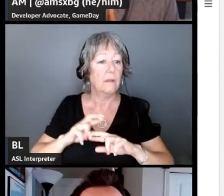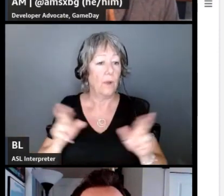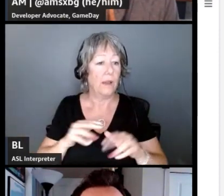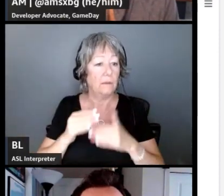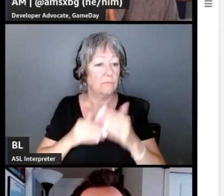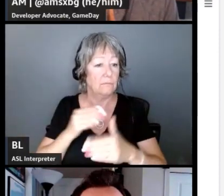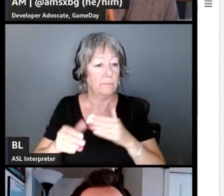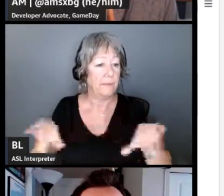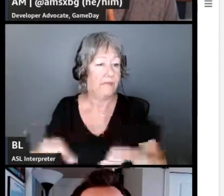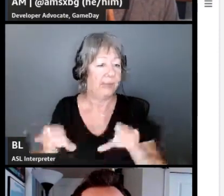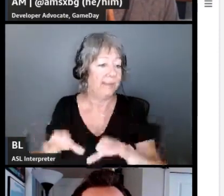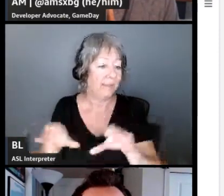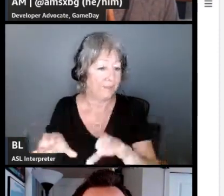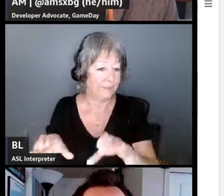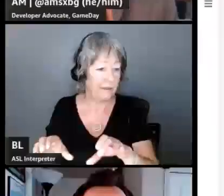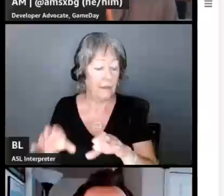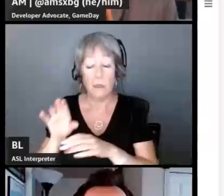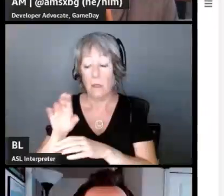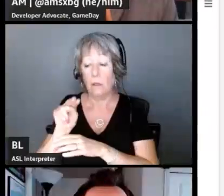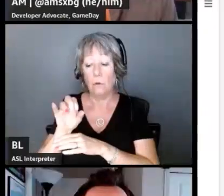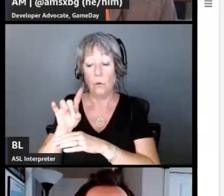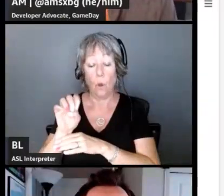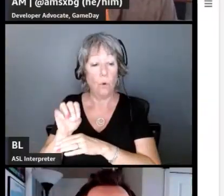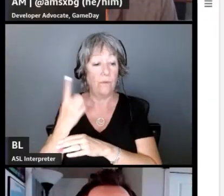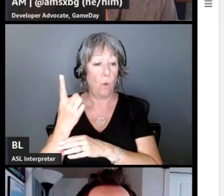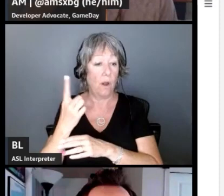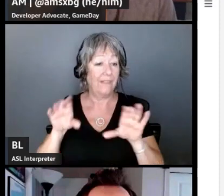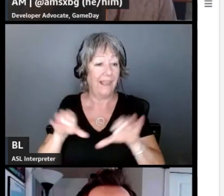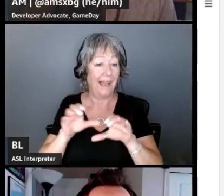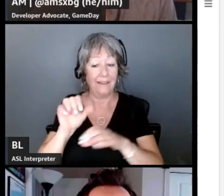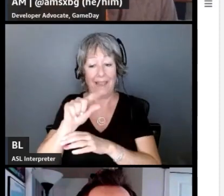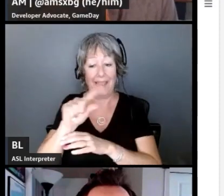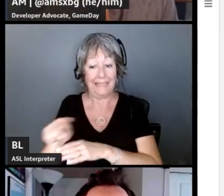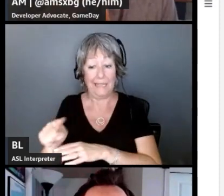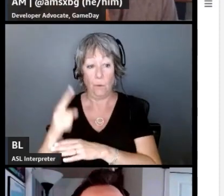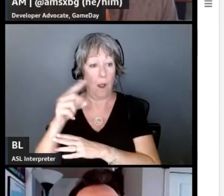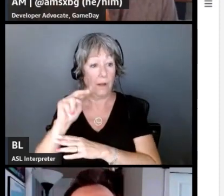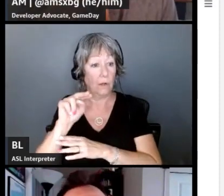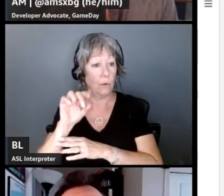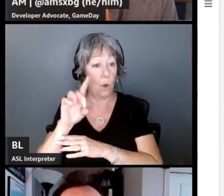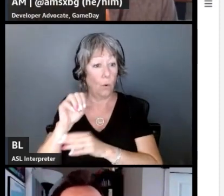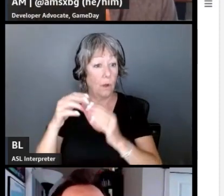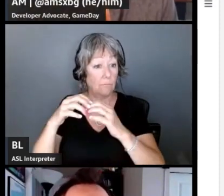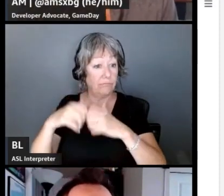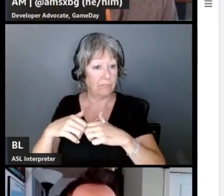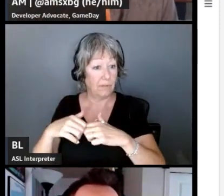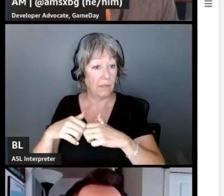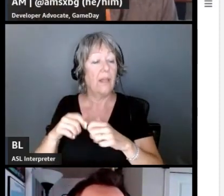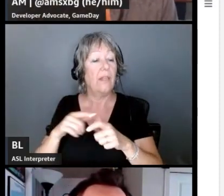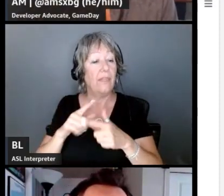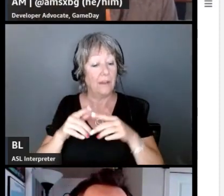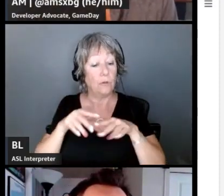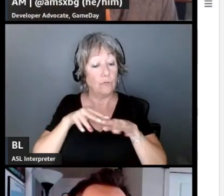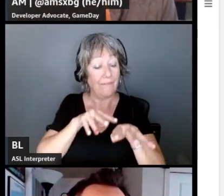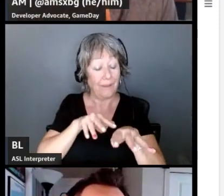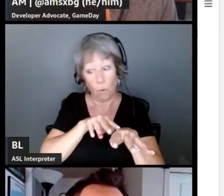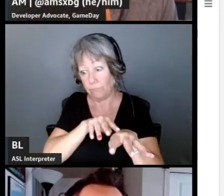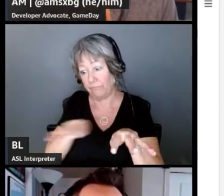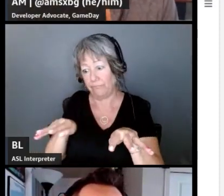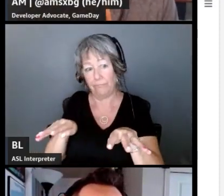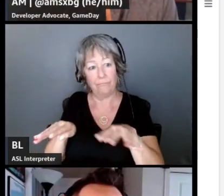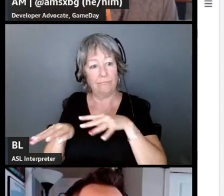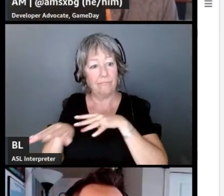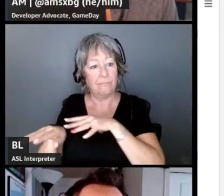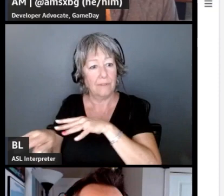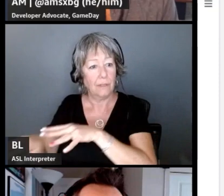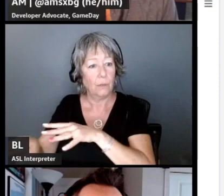affected nodes in one of the active AZs goes down, you are essentially moving your traffic to the